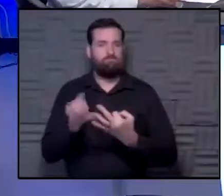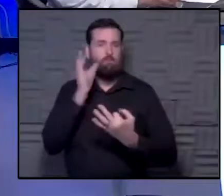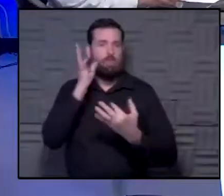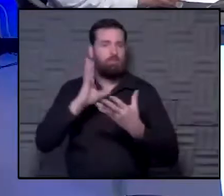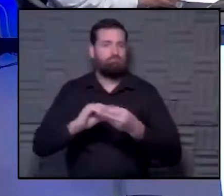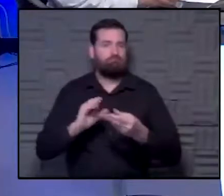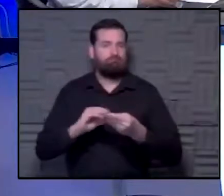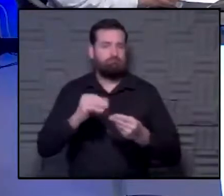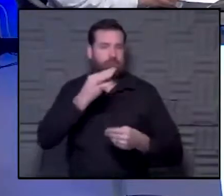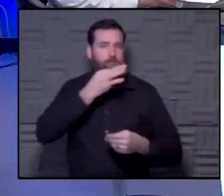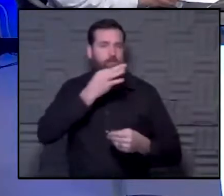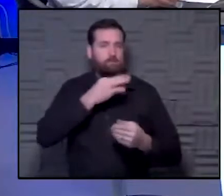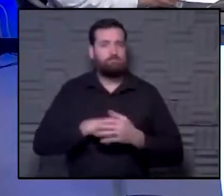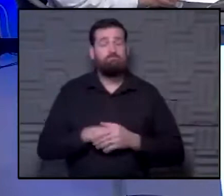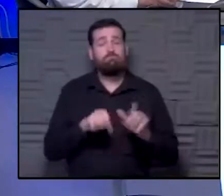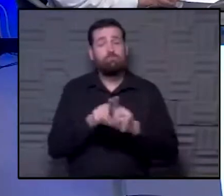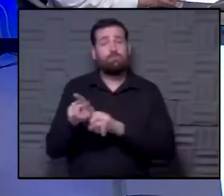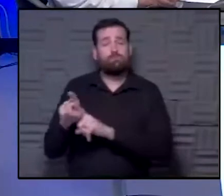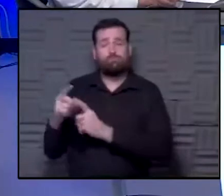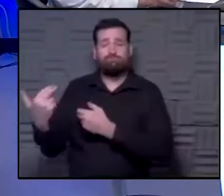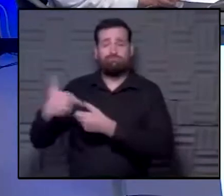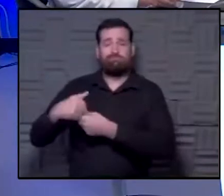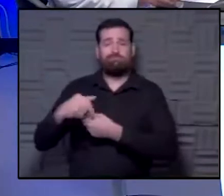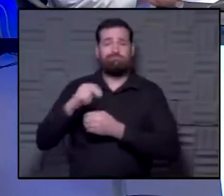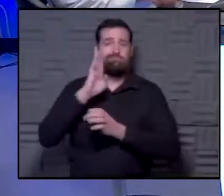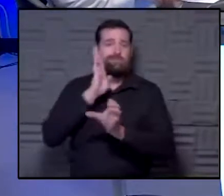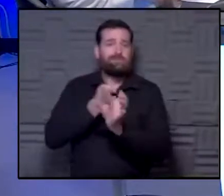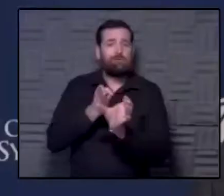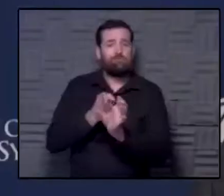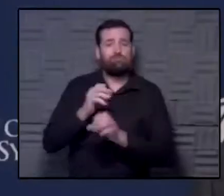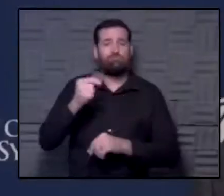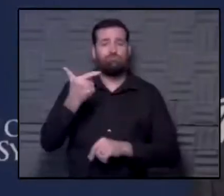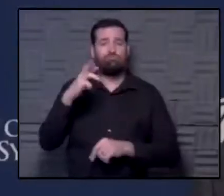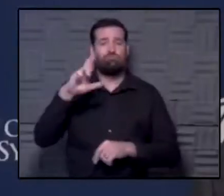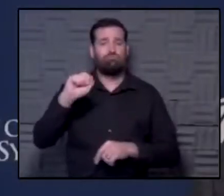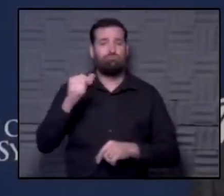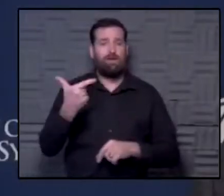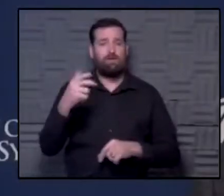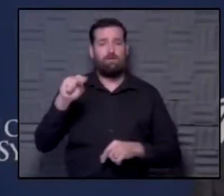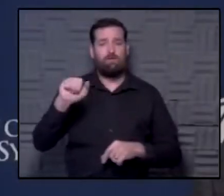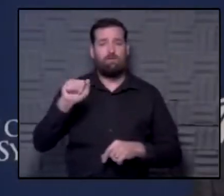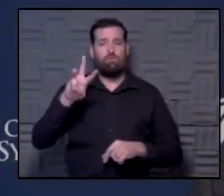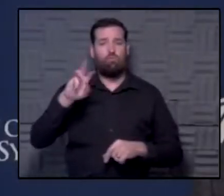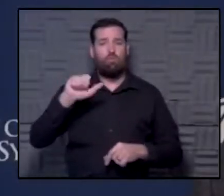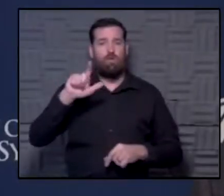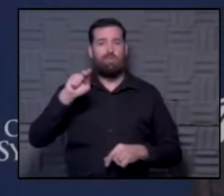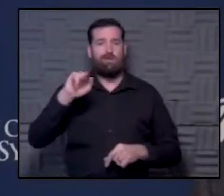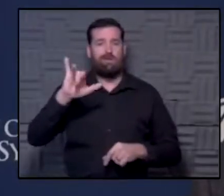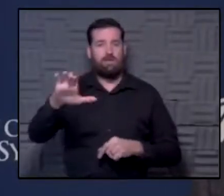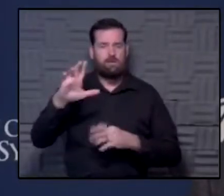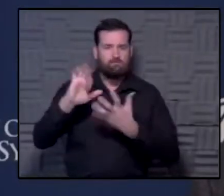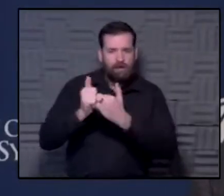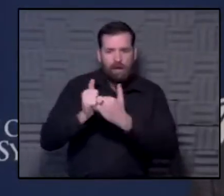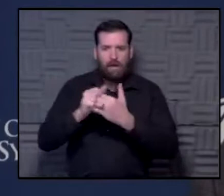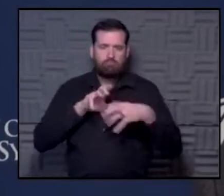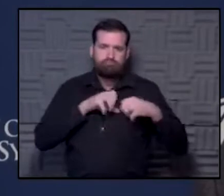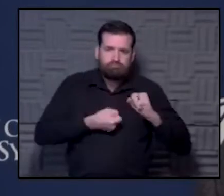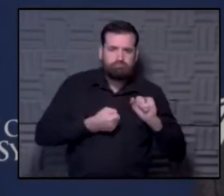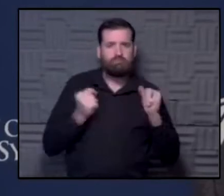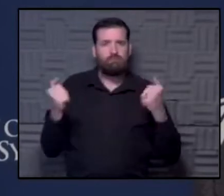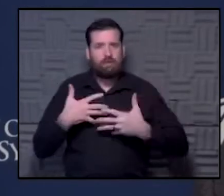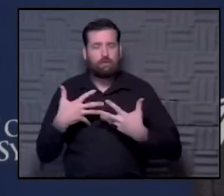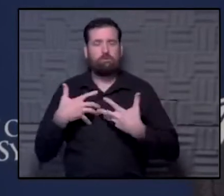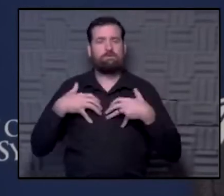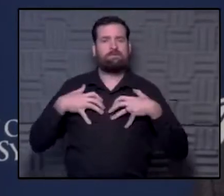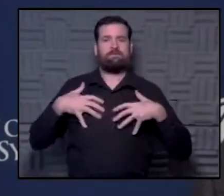story in just a moment. Also joining us is psychologist Greg Nawalanic, who's here to talk about offering advice for overcoming grief, fear, and